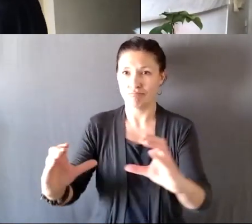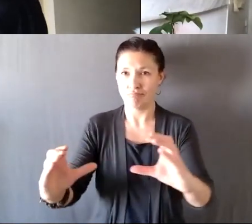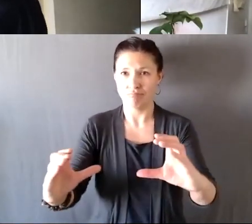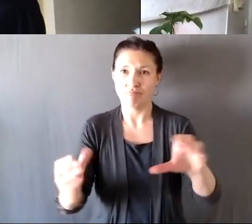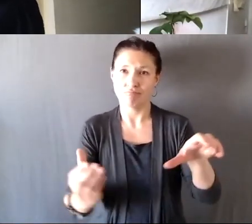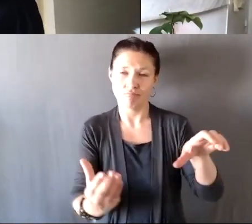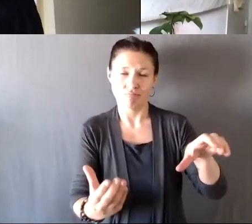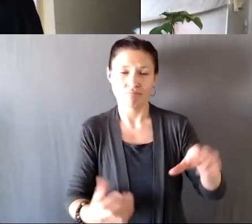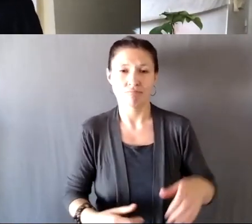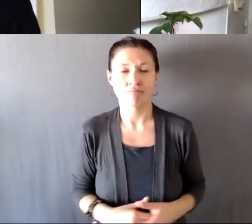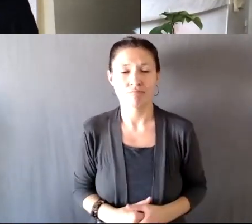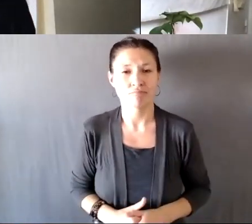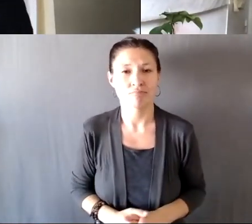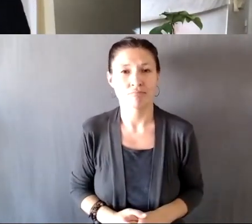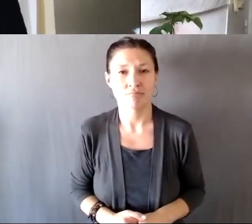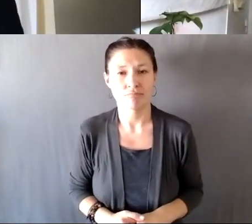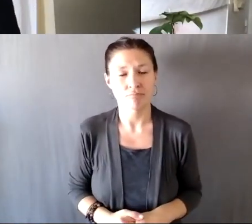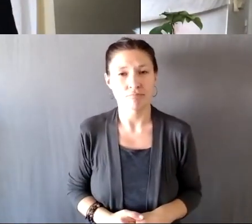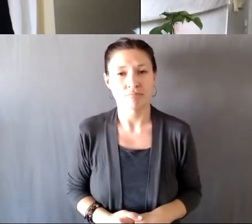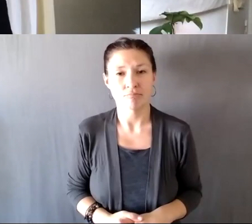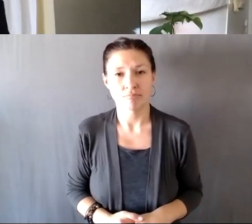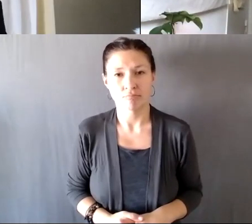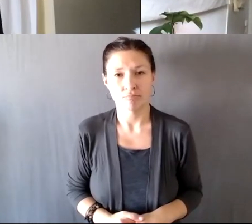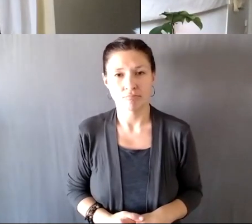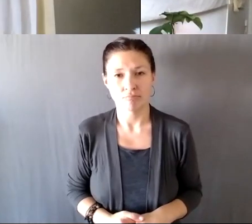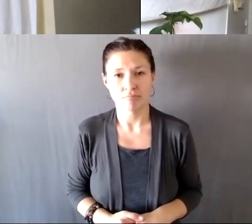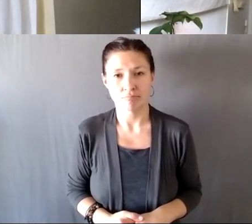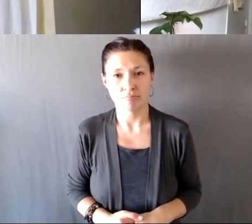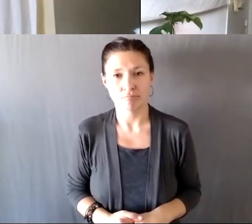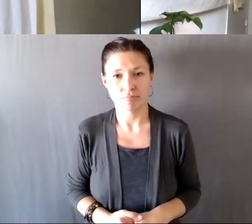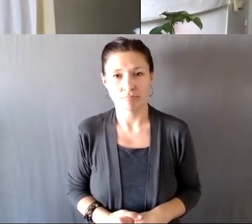Into the back